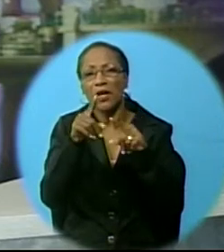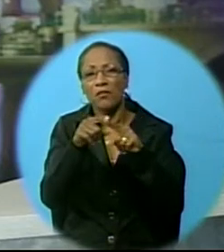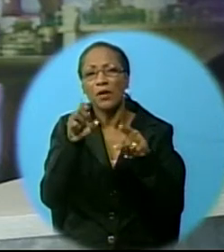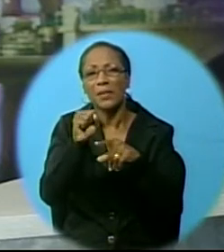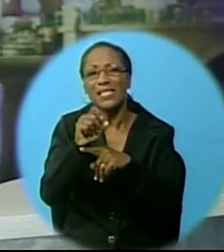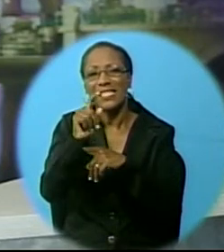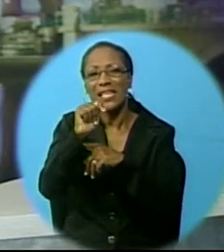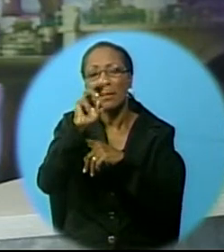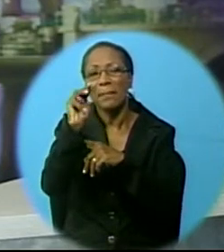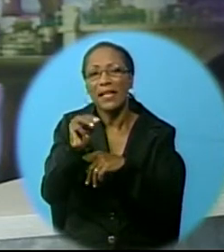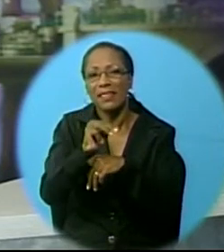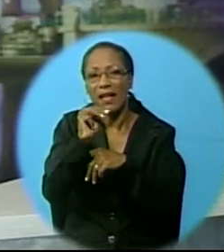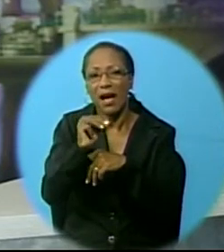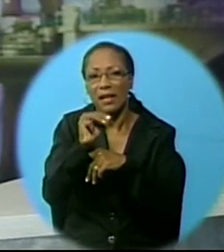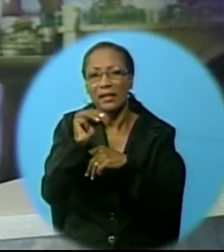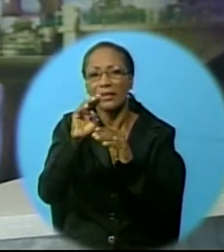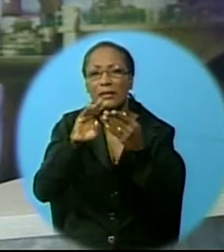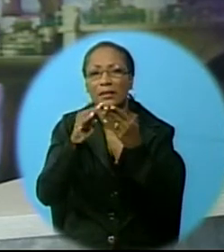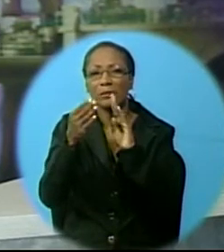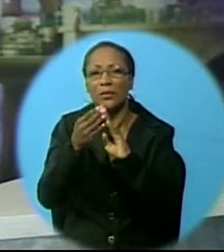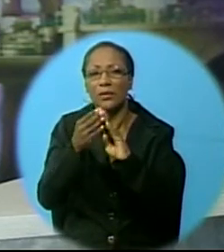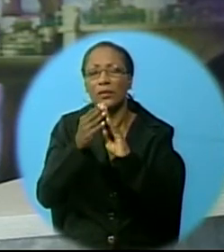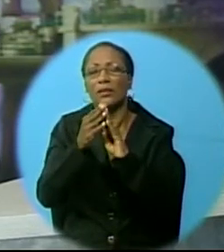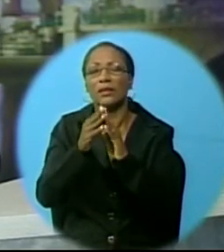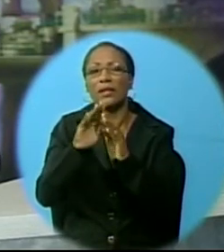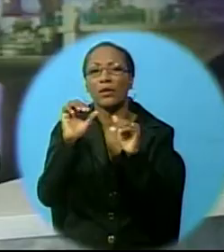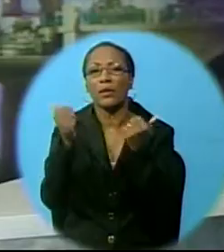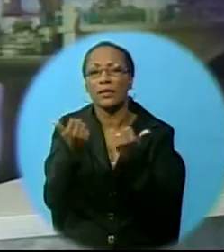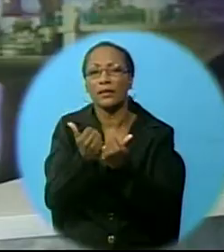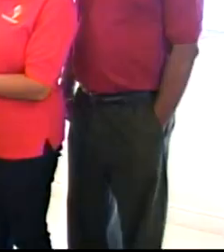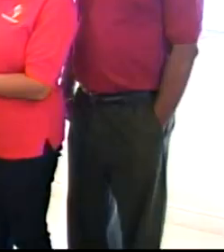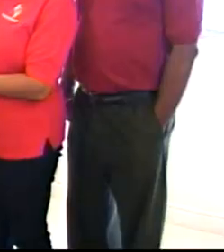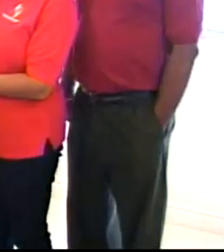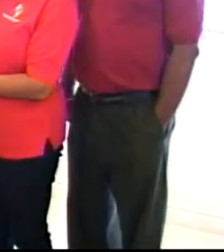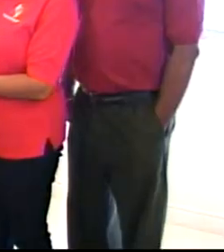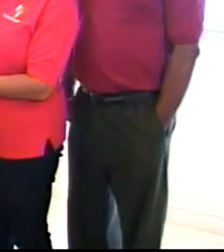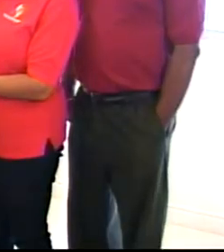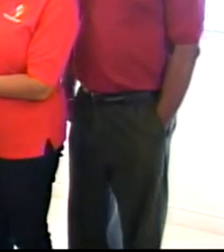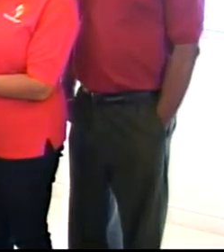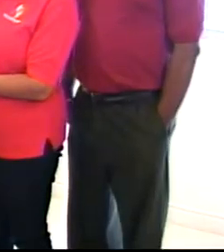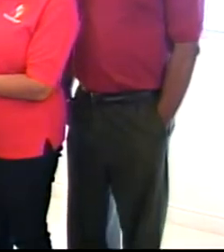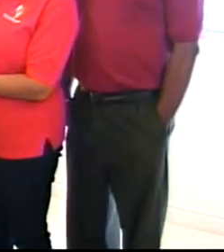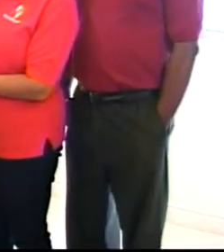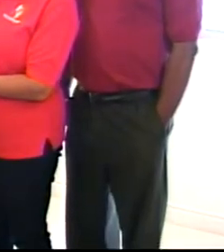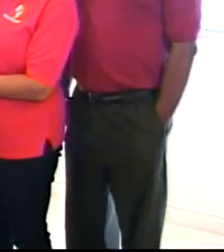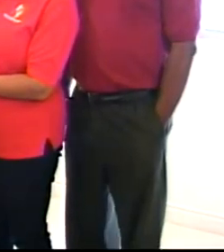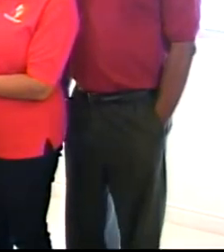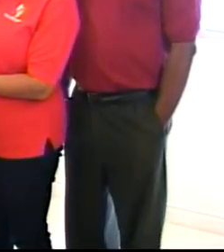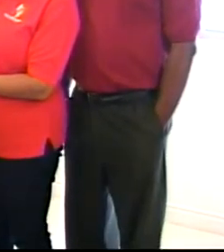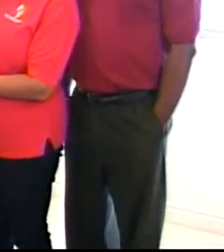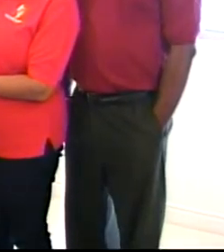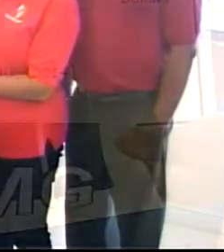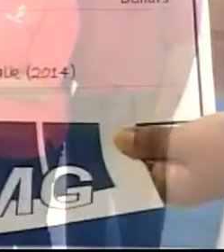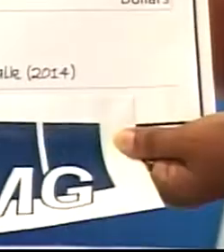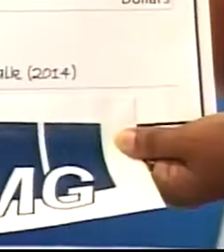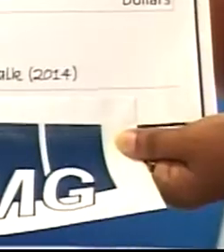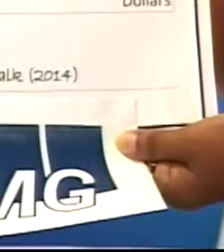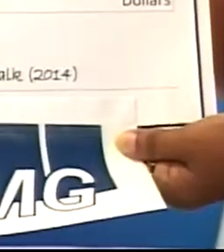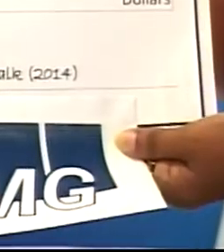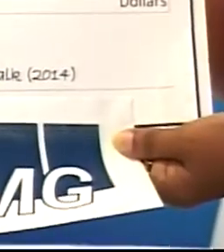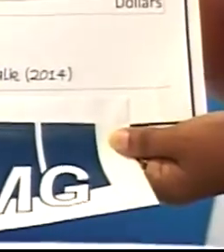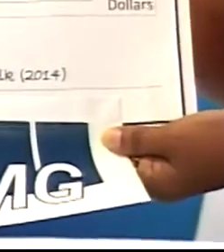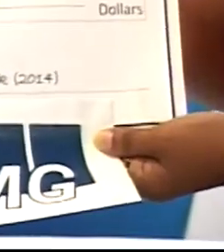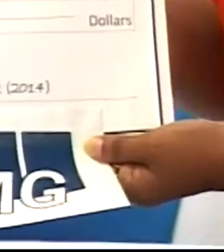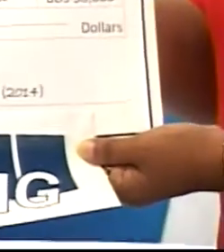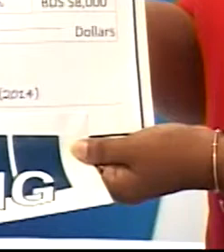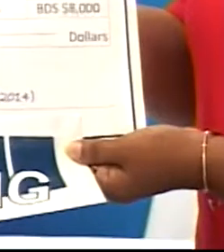Matthias Community Association, Peter Barrow. He was speaking after receiving a donation from the accounting firm KPMG is